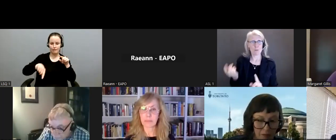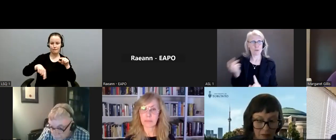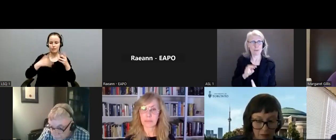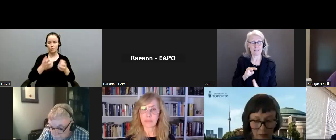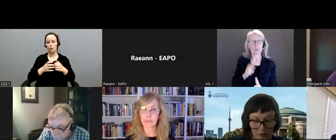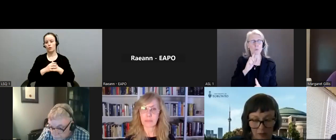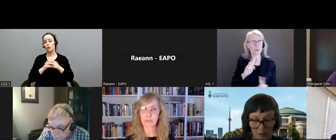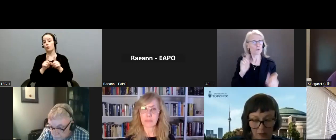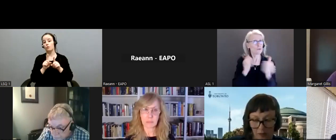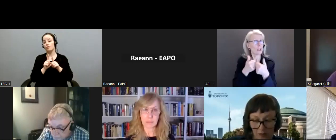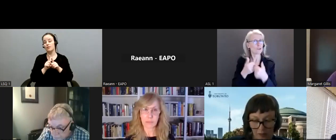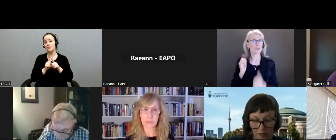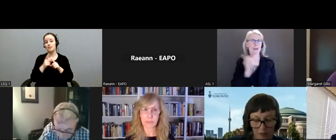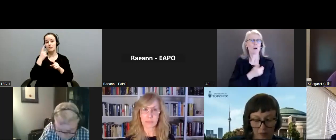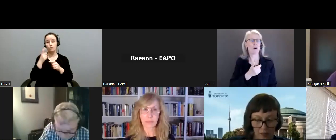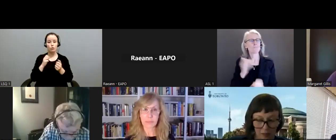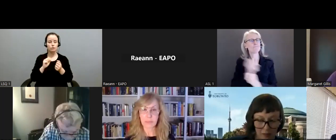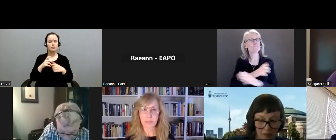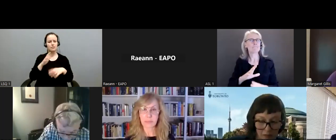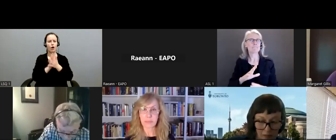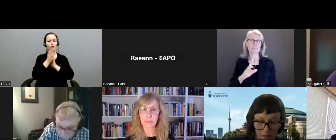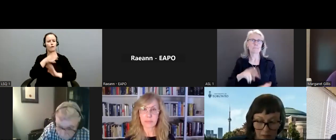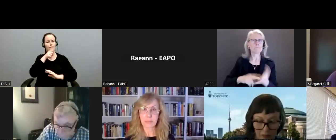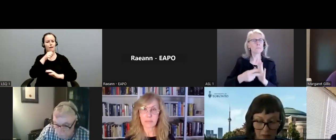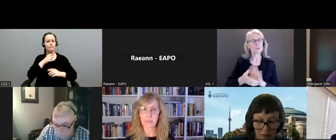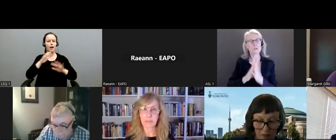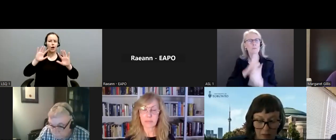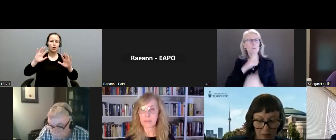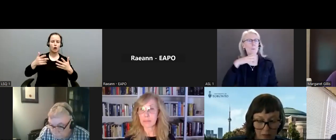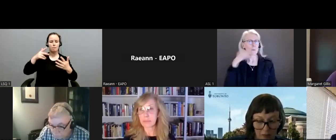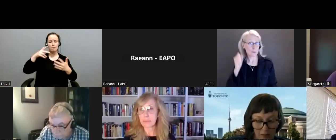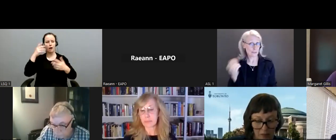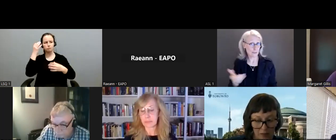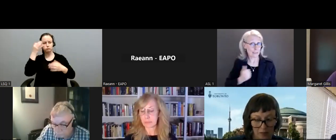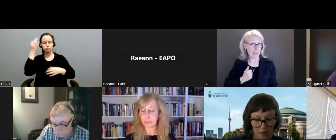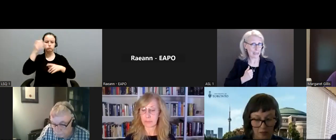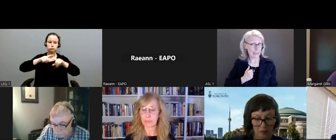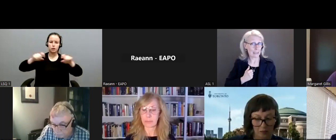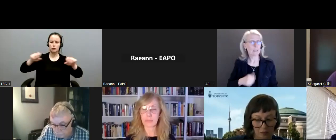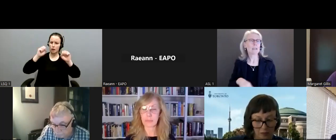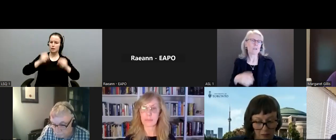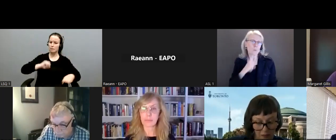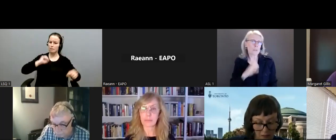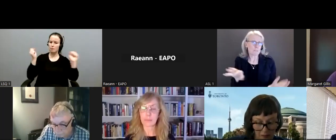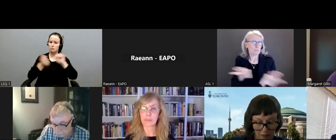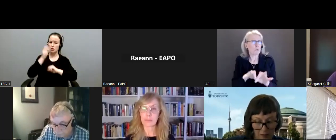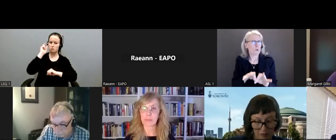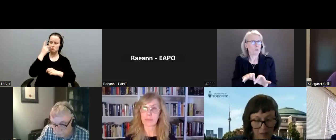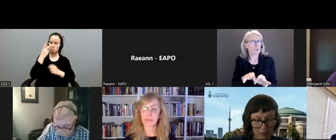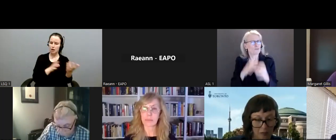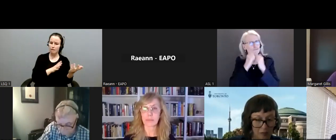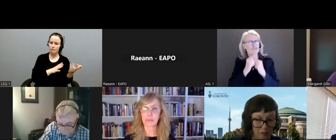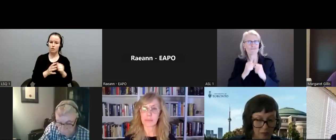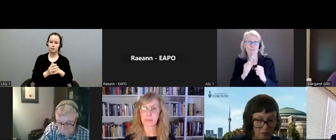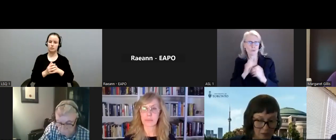the narrative around aging in Canada. Now, we all know that to live free from violence, abuse, and neglect is a